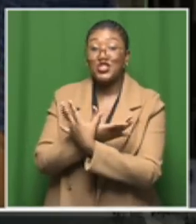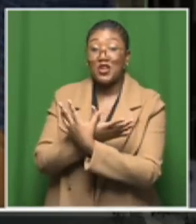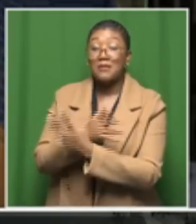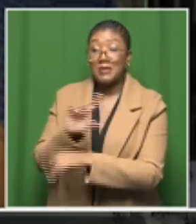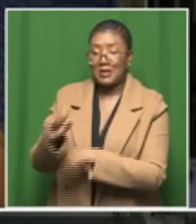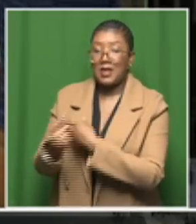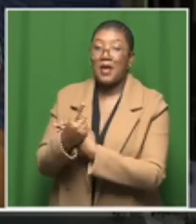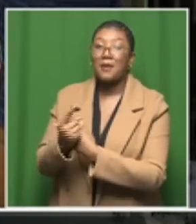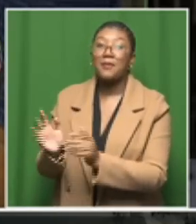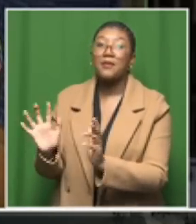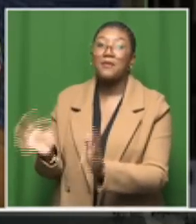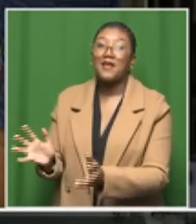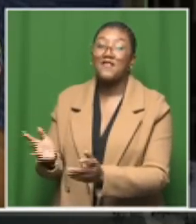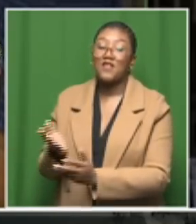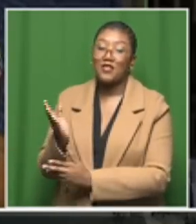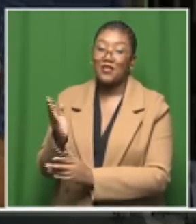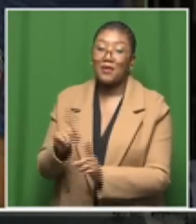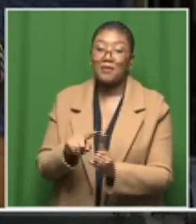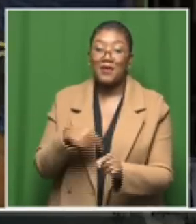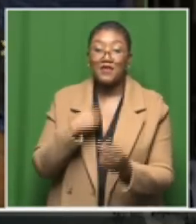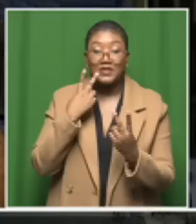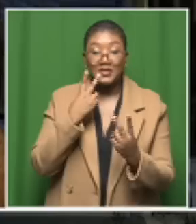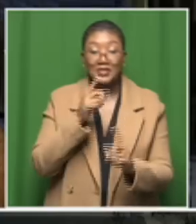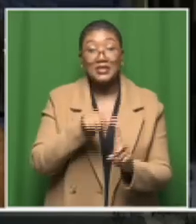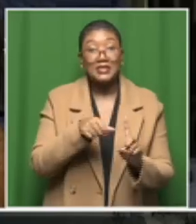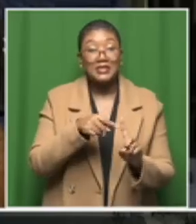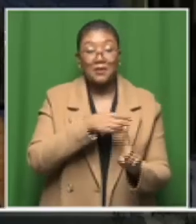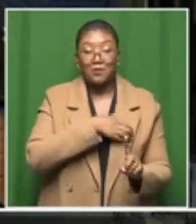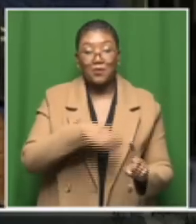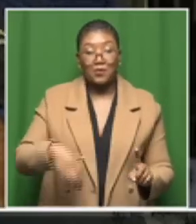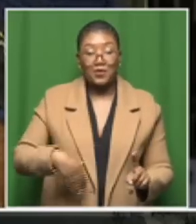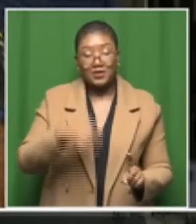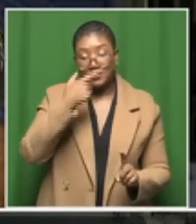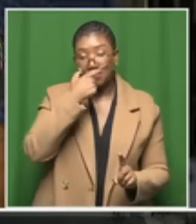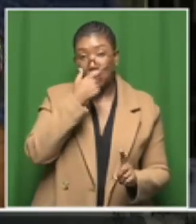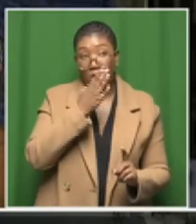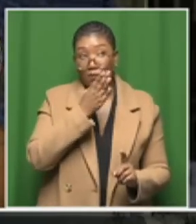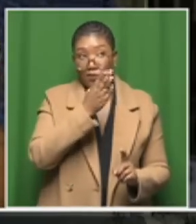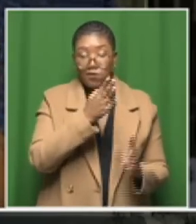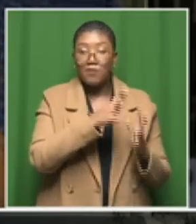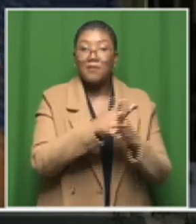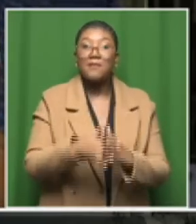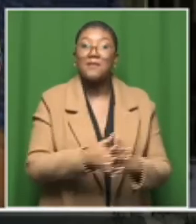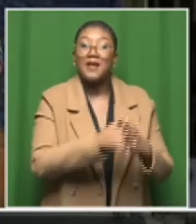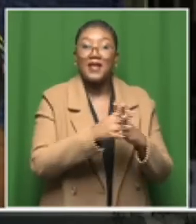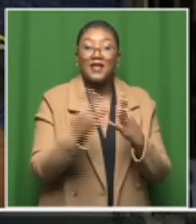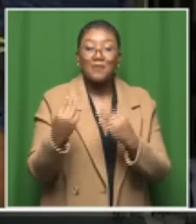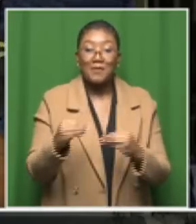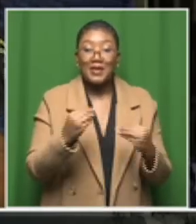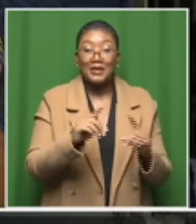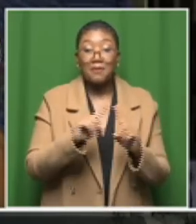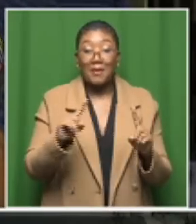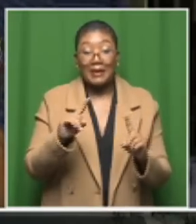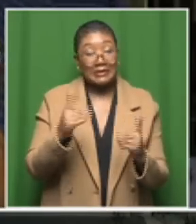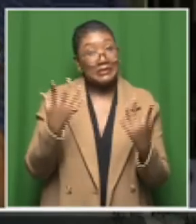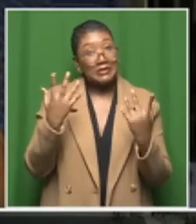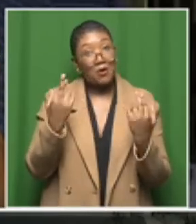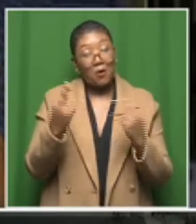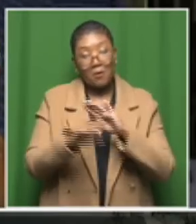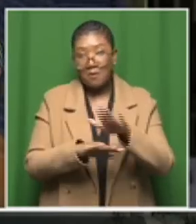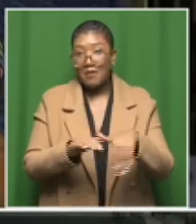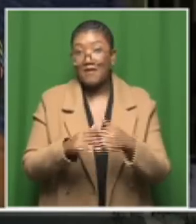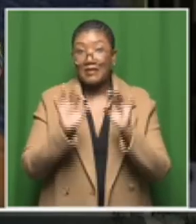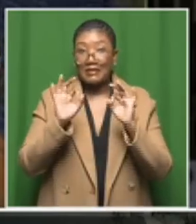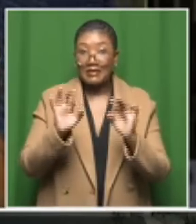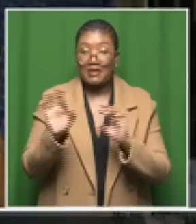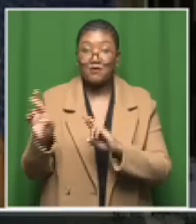seemingly relaxed and on official business in the United States of America, it seems as if it's all systems go for this